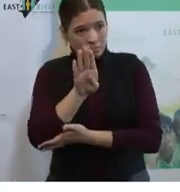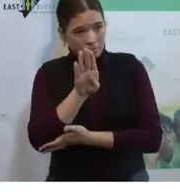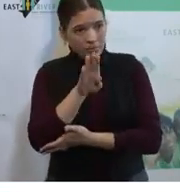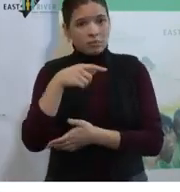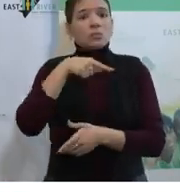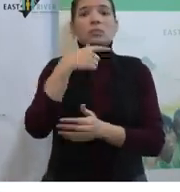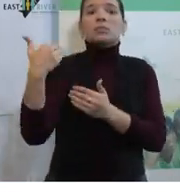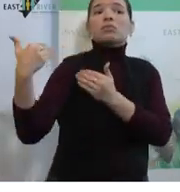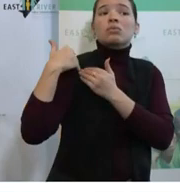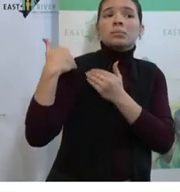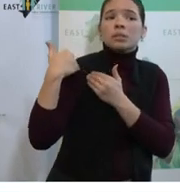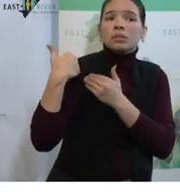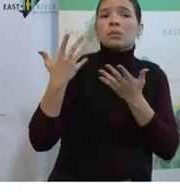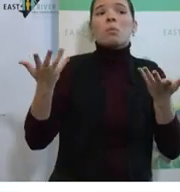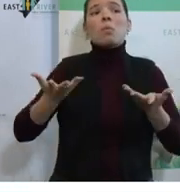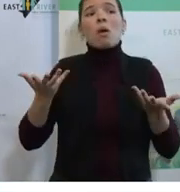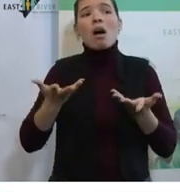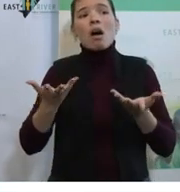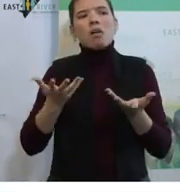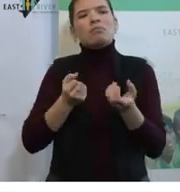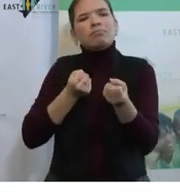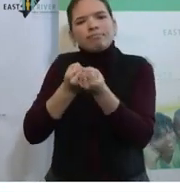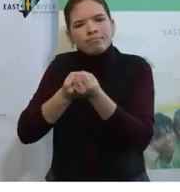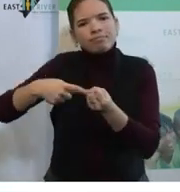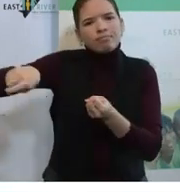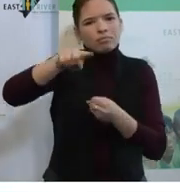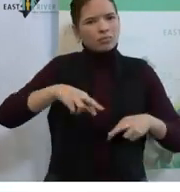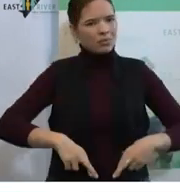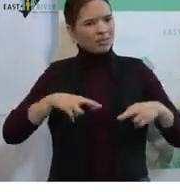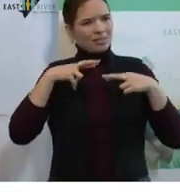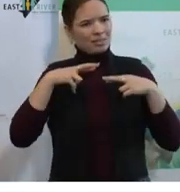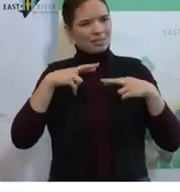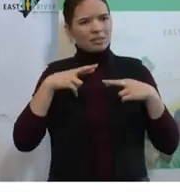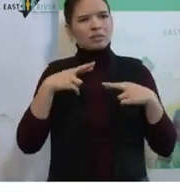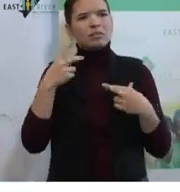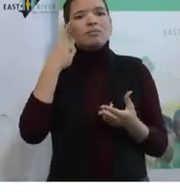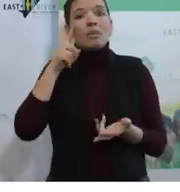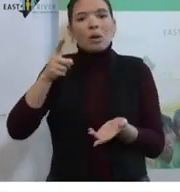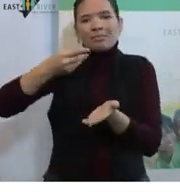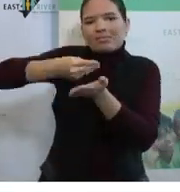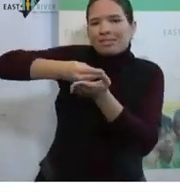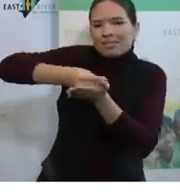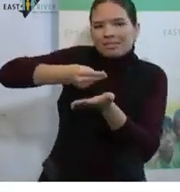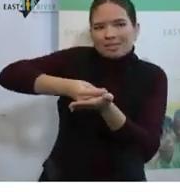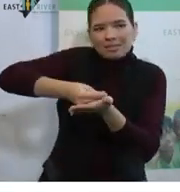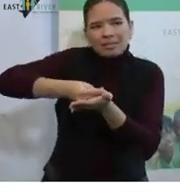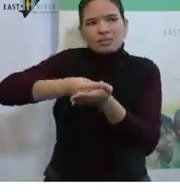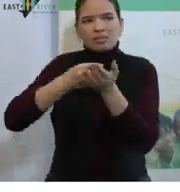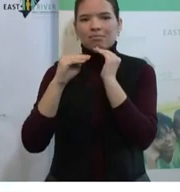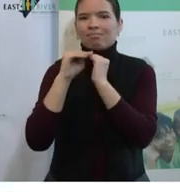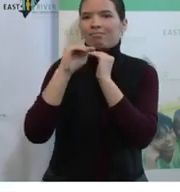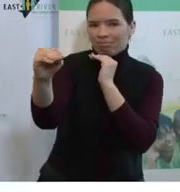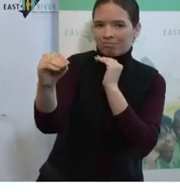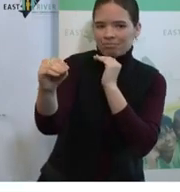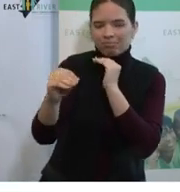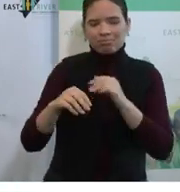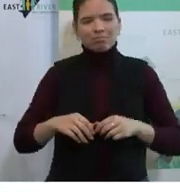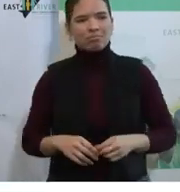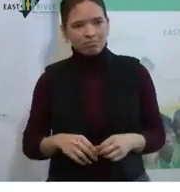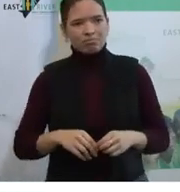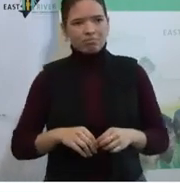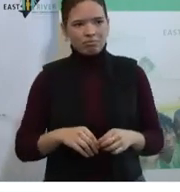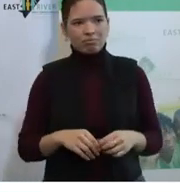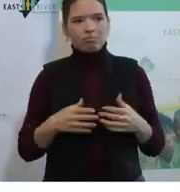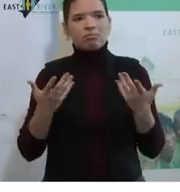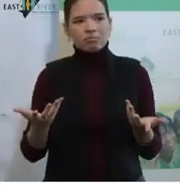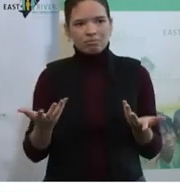we support district residents and being financially resilient. So we have a host of different programs that we want to make sure you're aware of